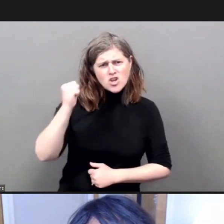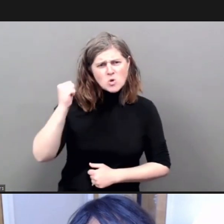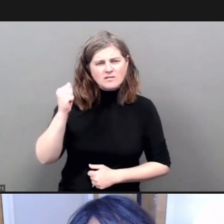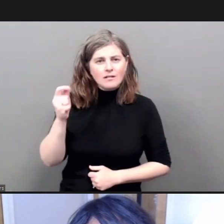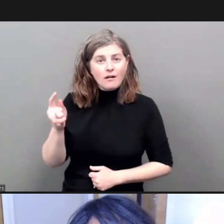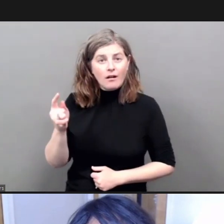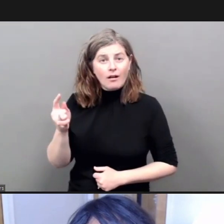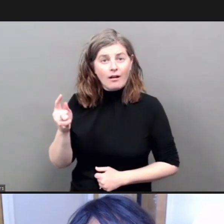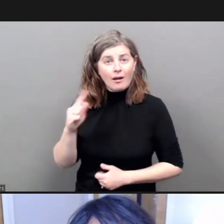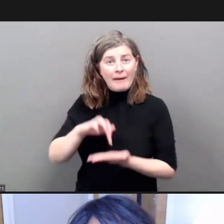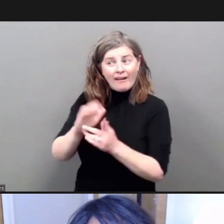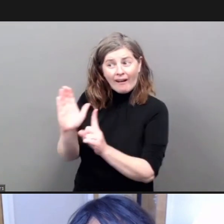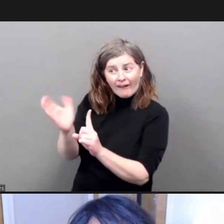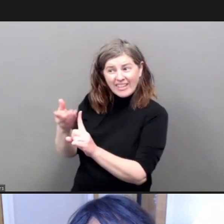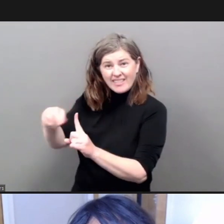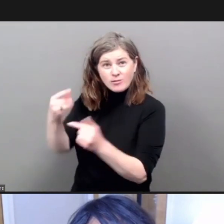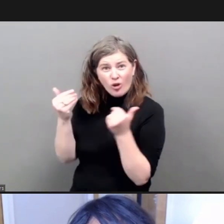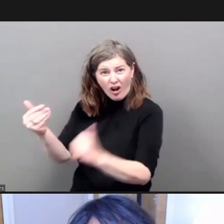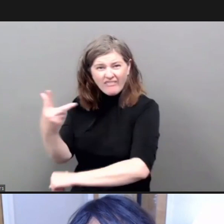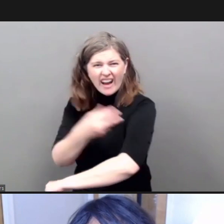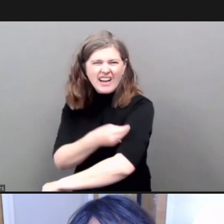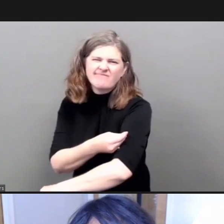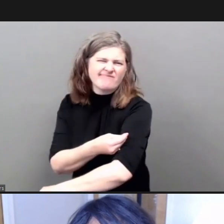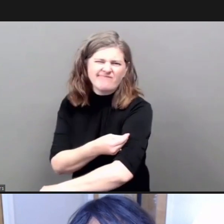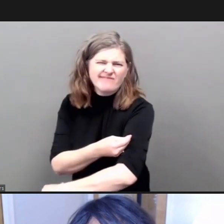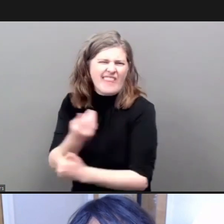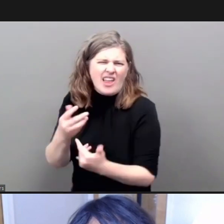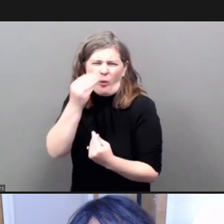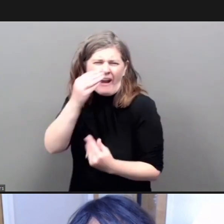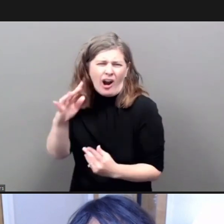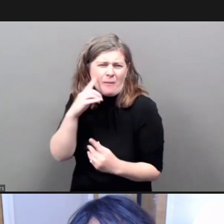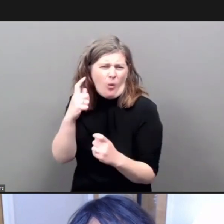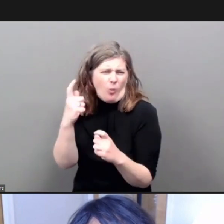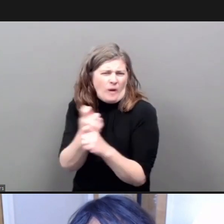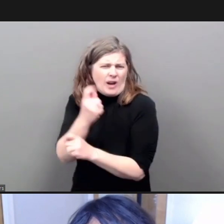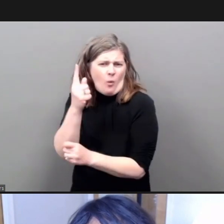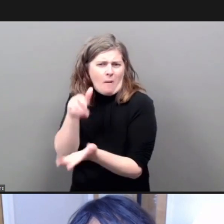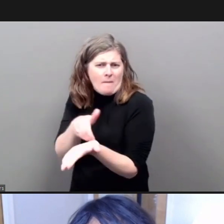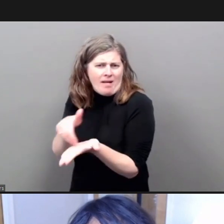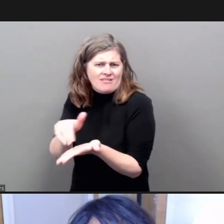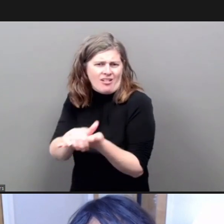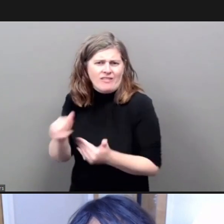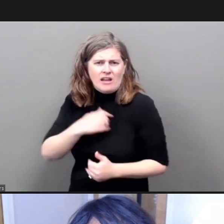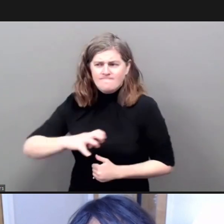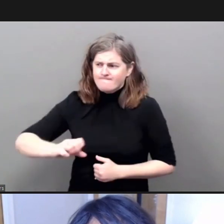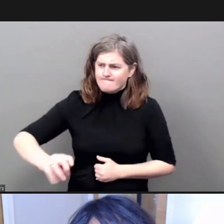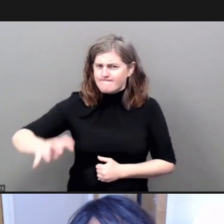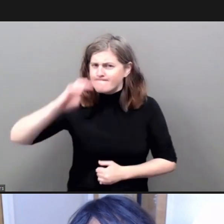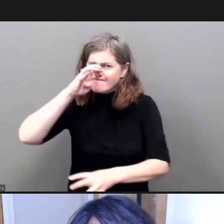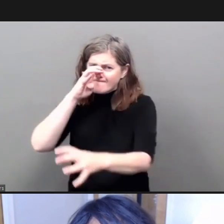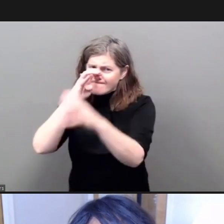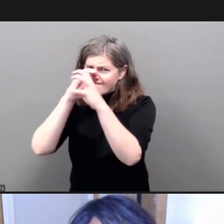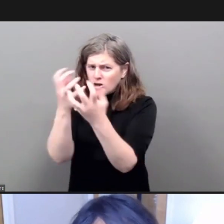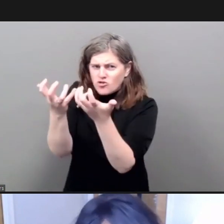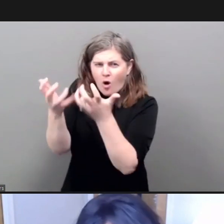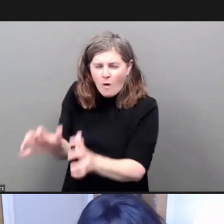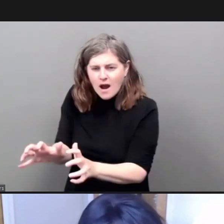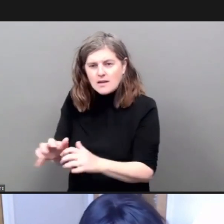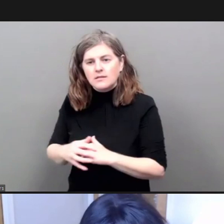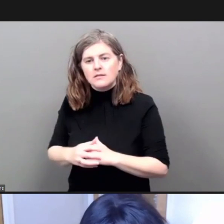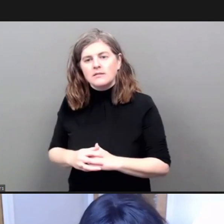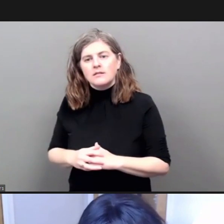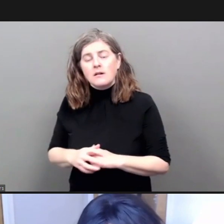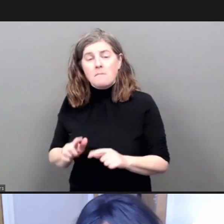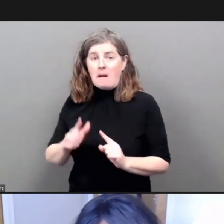to win $1 million, although that's a pretty rigid approach, in